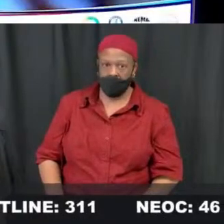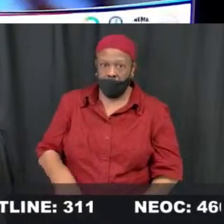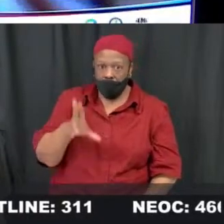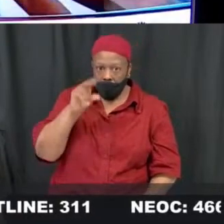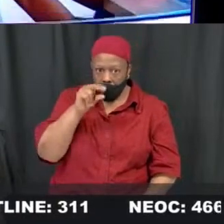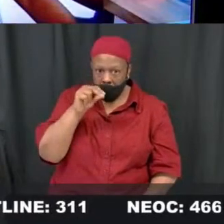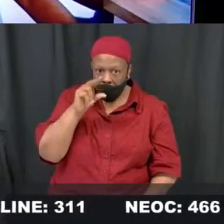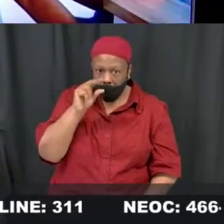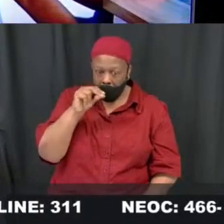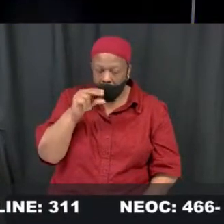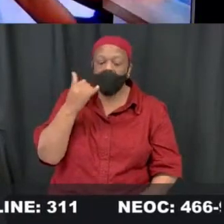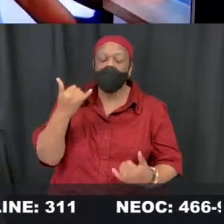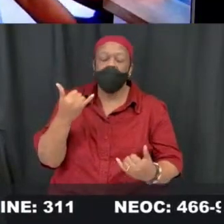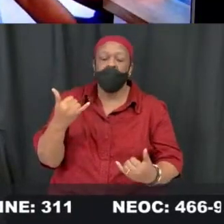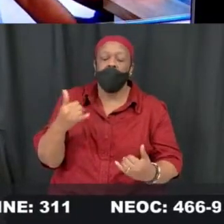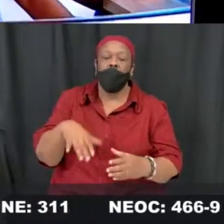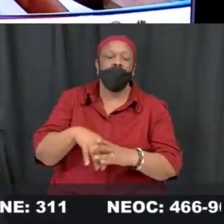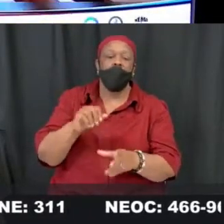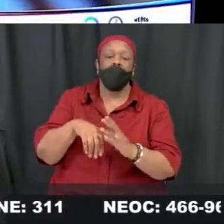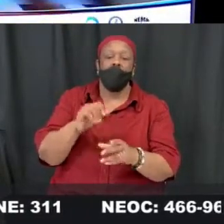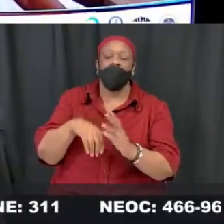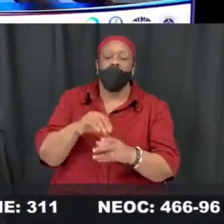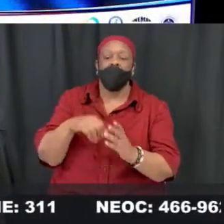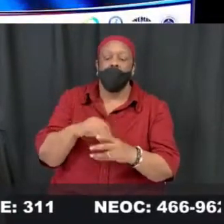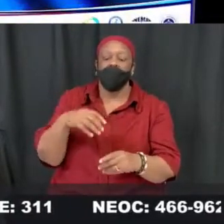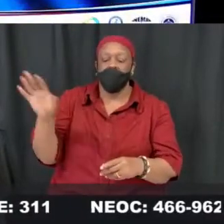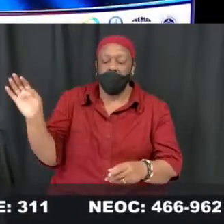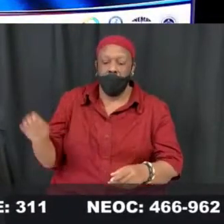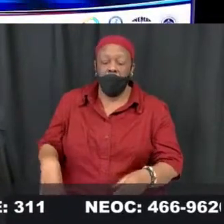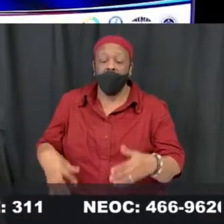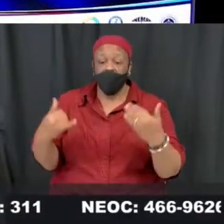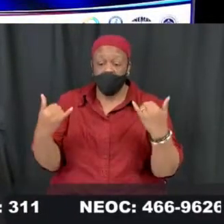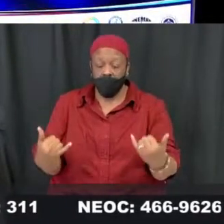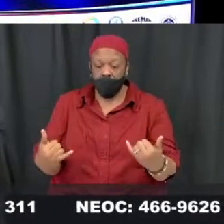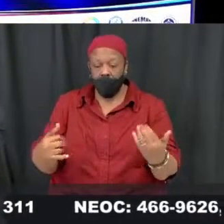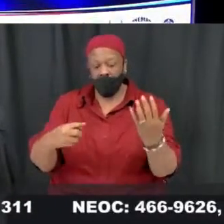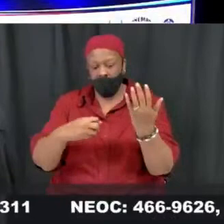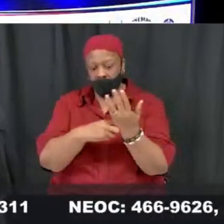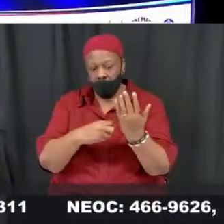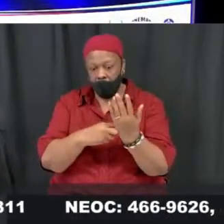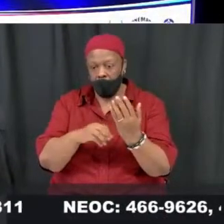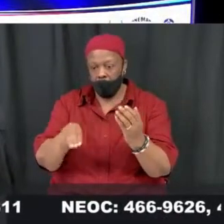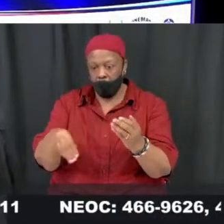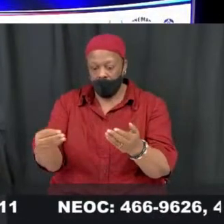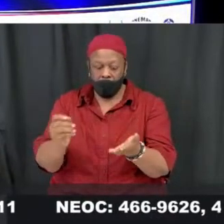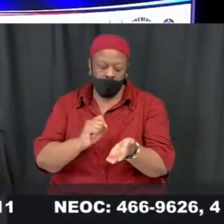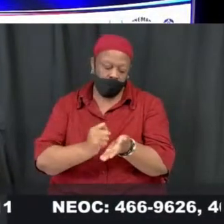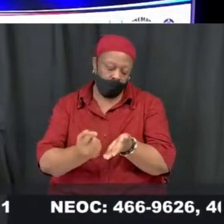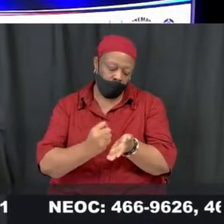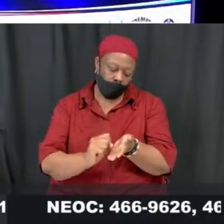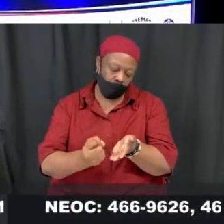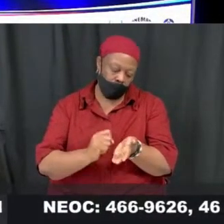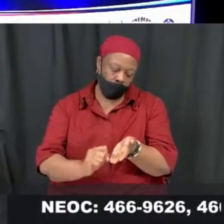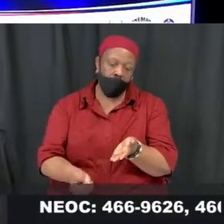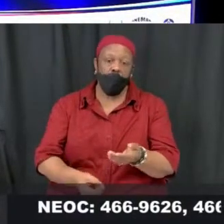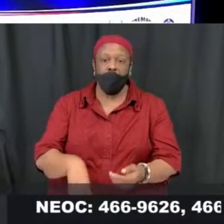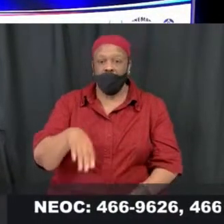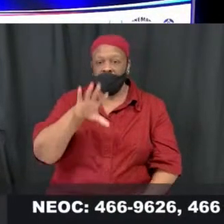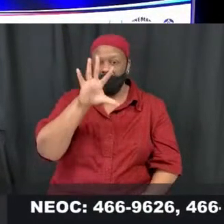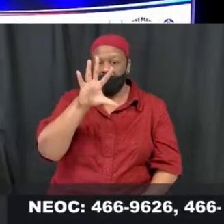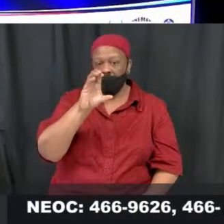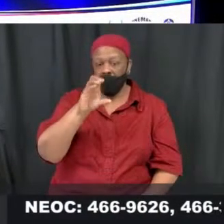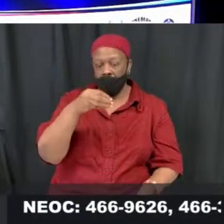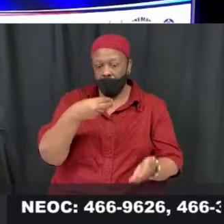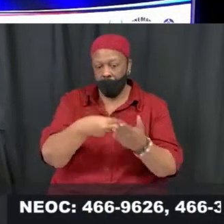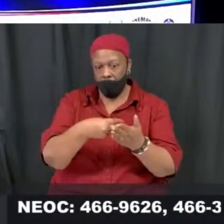The operators of these bars, they were issued with tickets. So these tickets carry a fine of